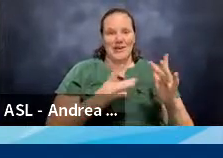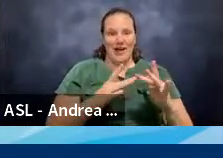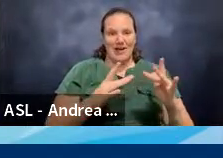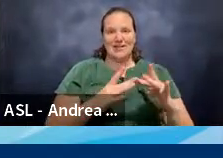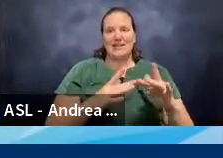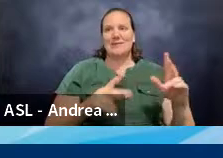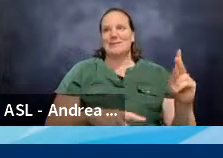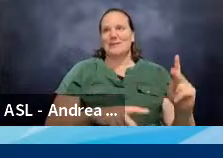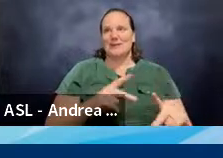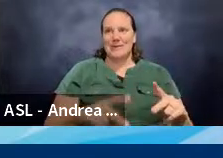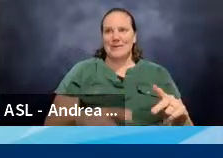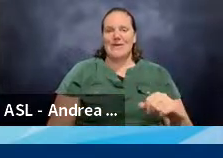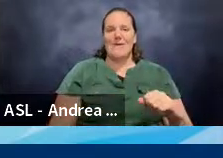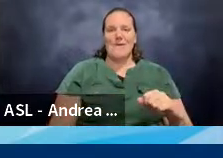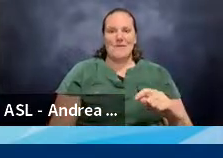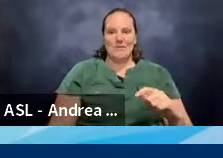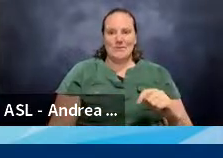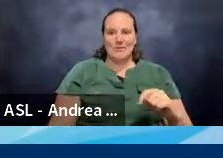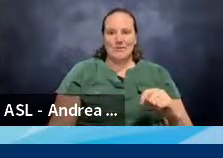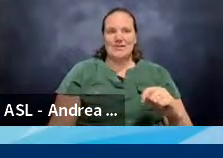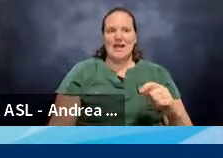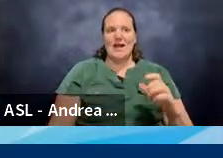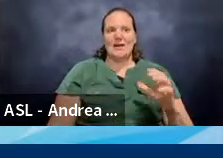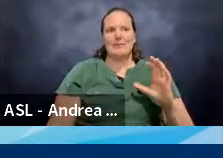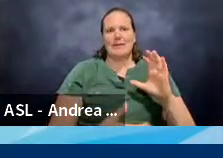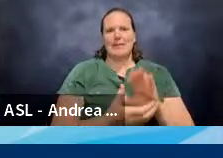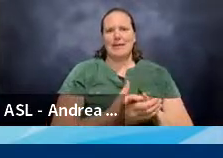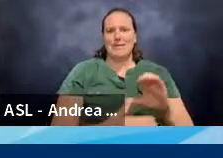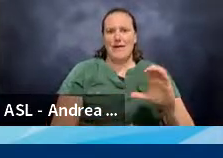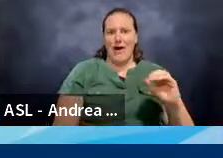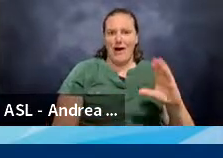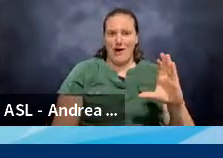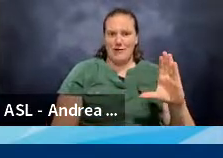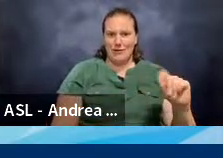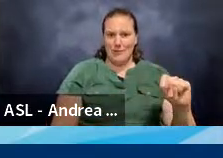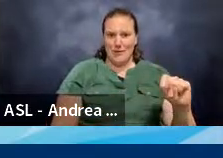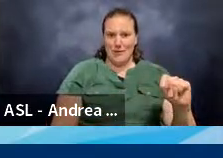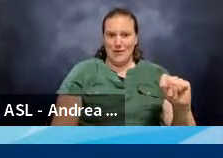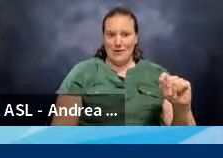folks. I believe October of